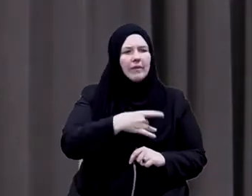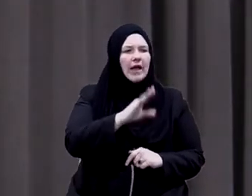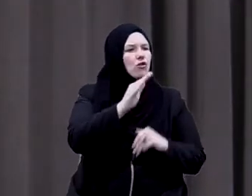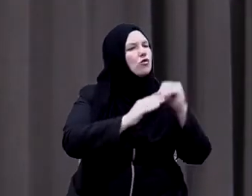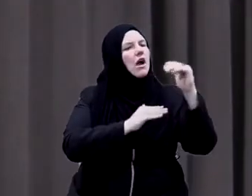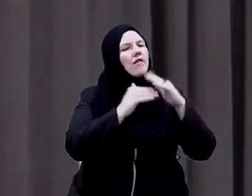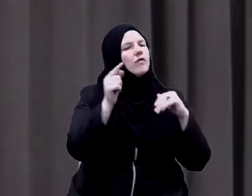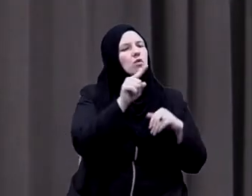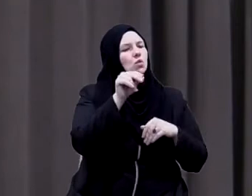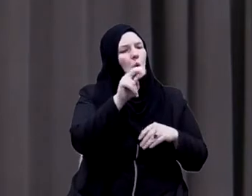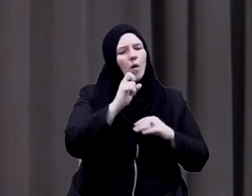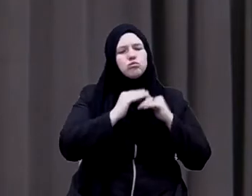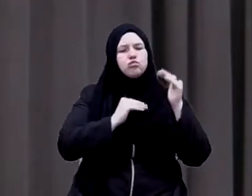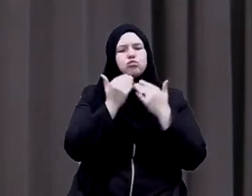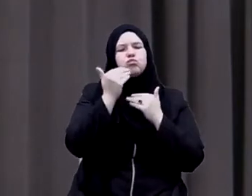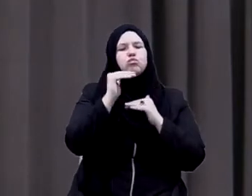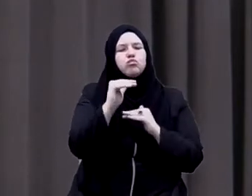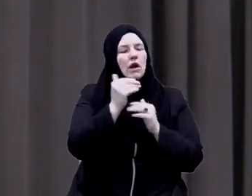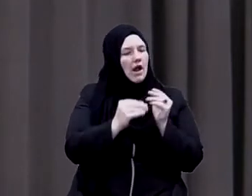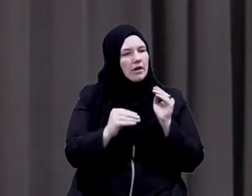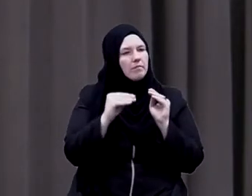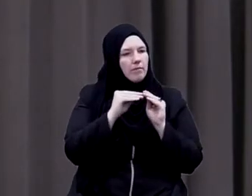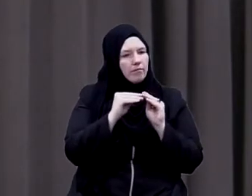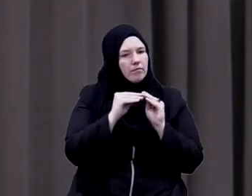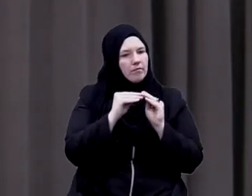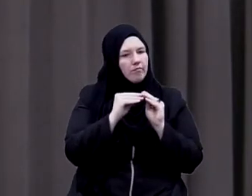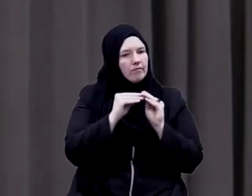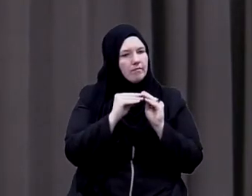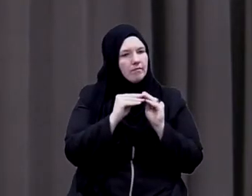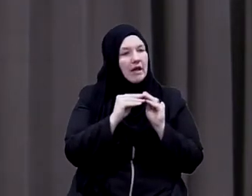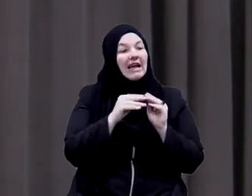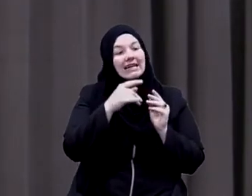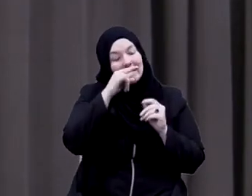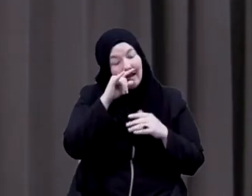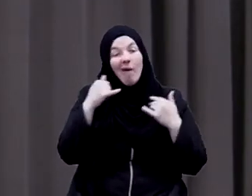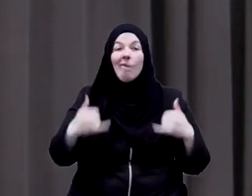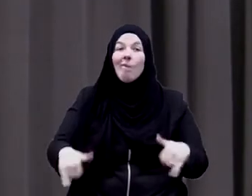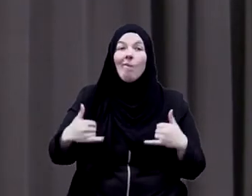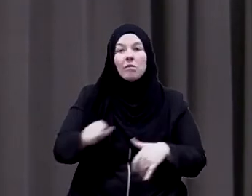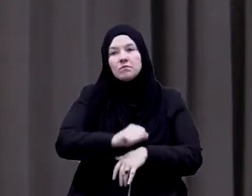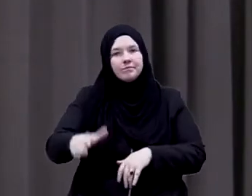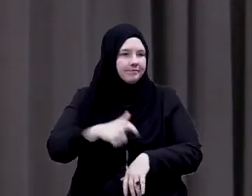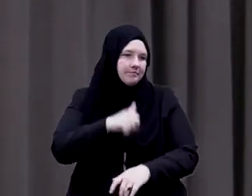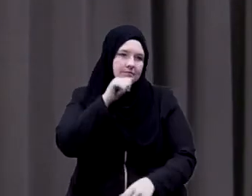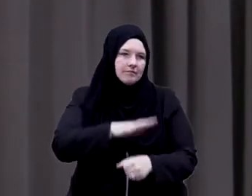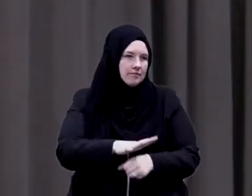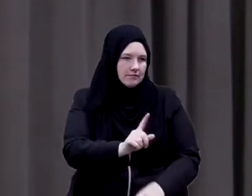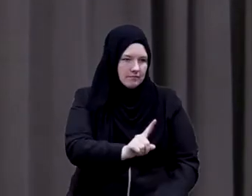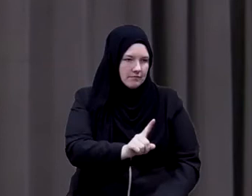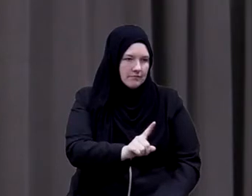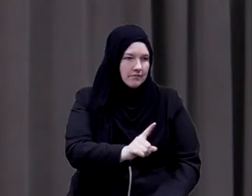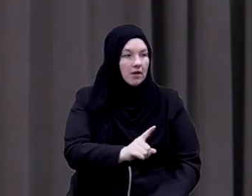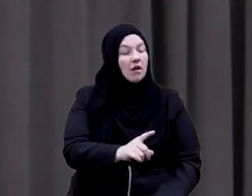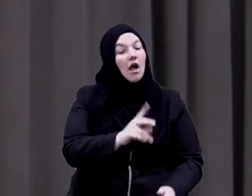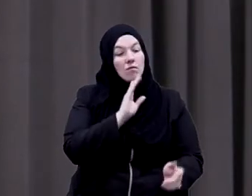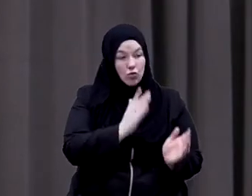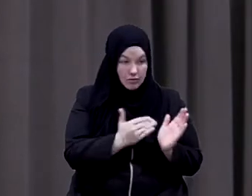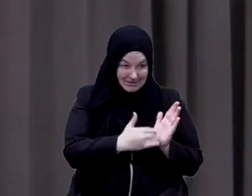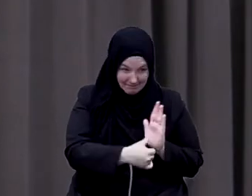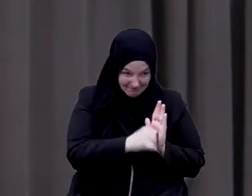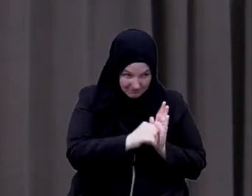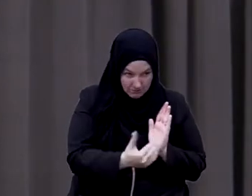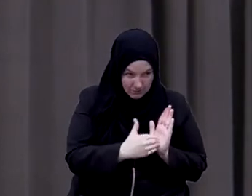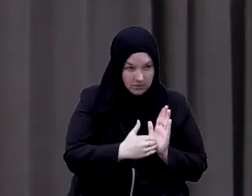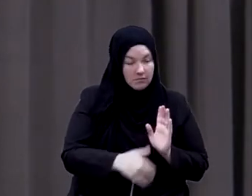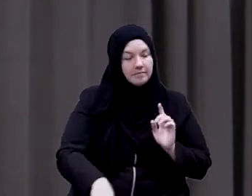anymore than children like to play all the time. I will repeat this.